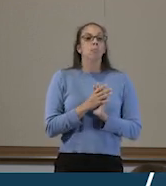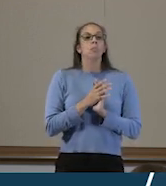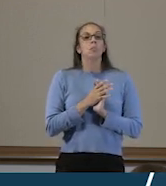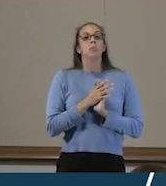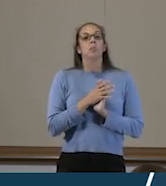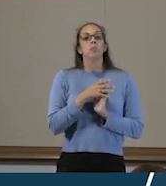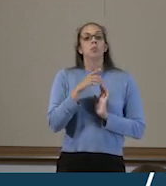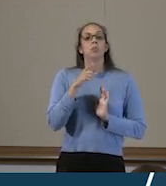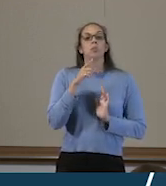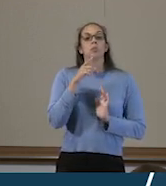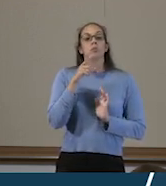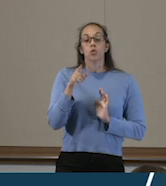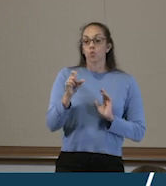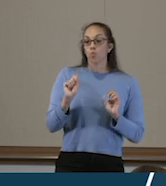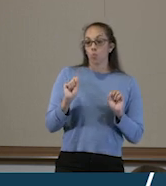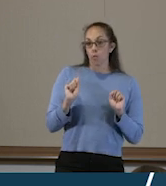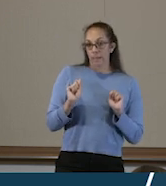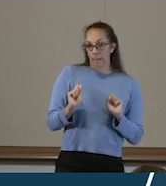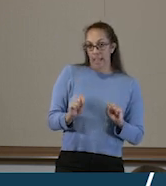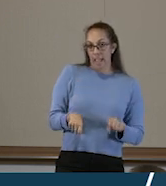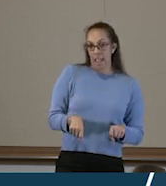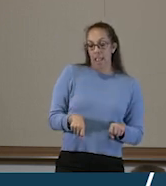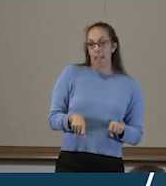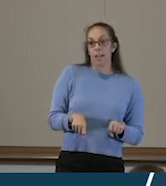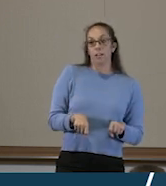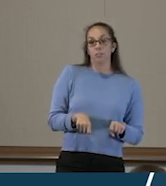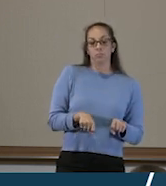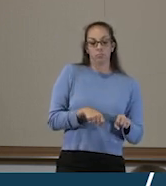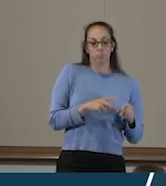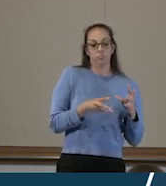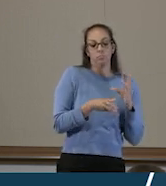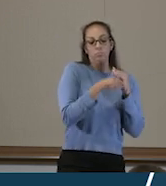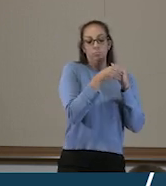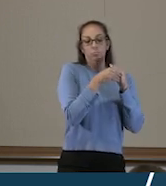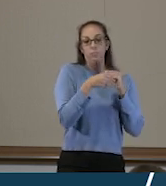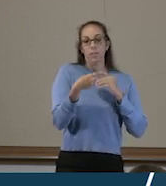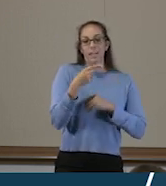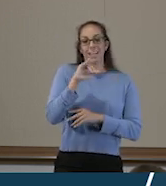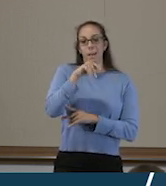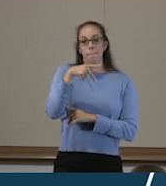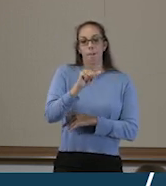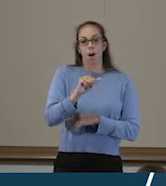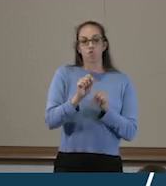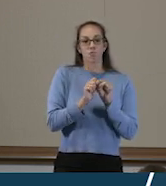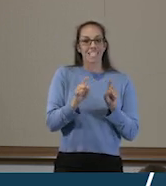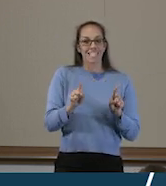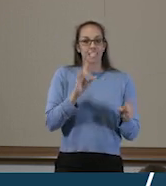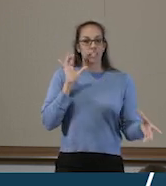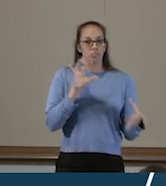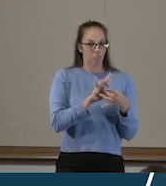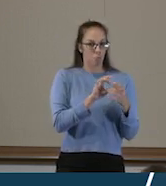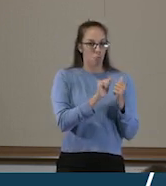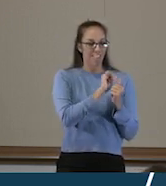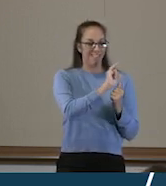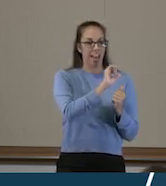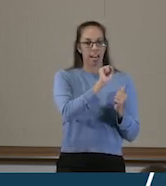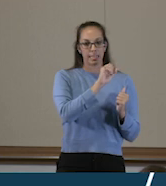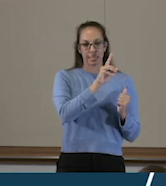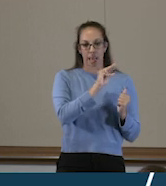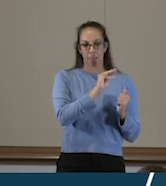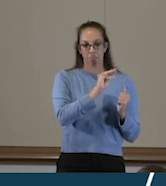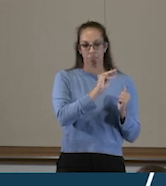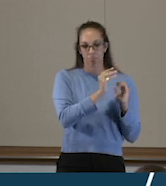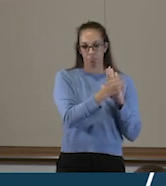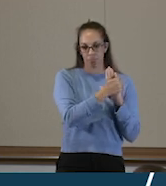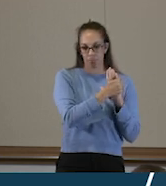have a HIPAA release attached to that SDM agreement, and that will